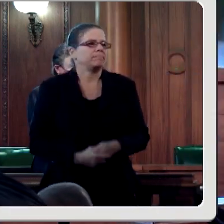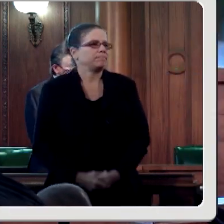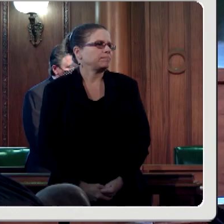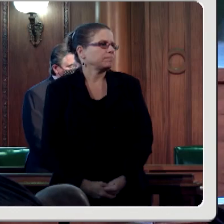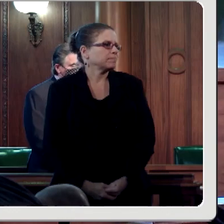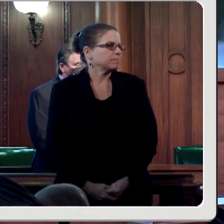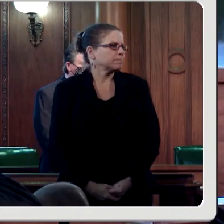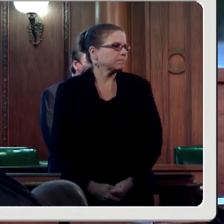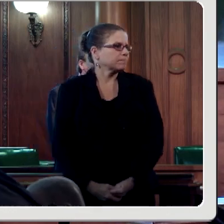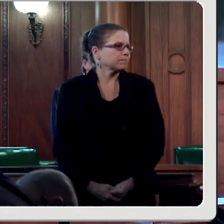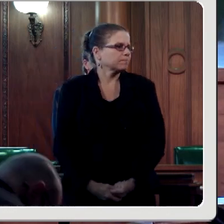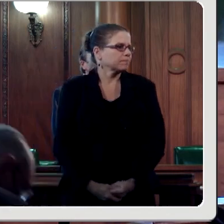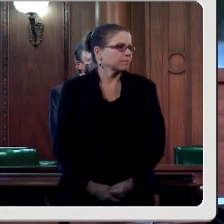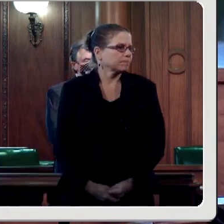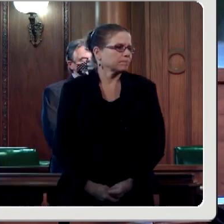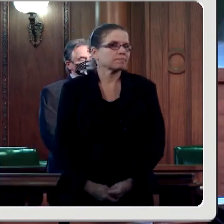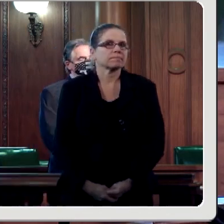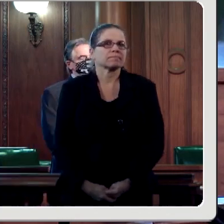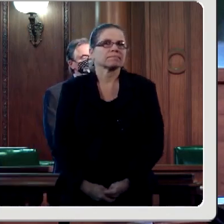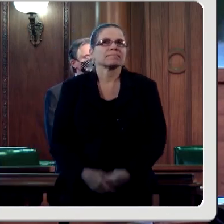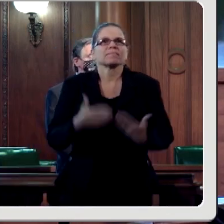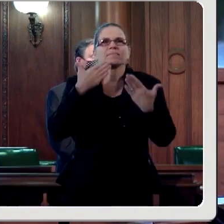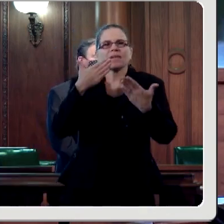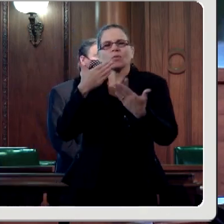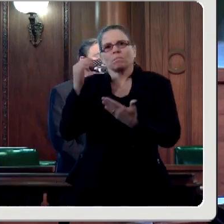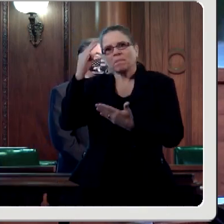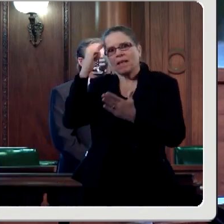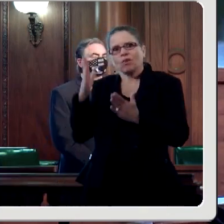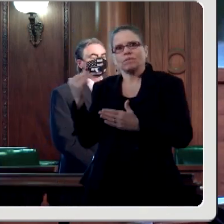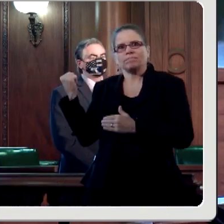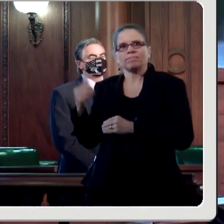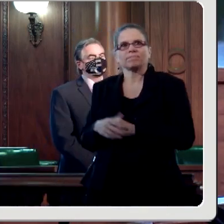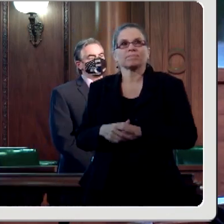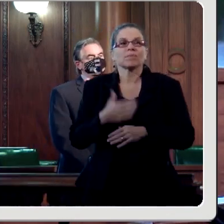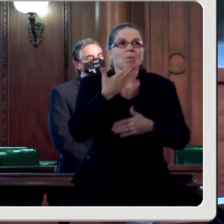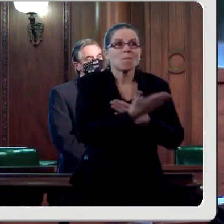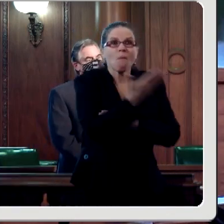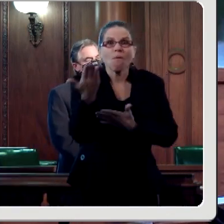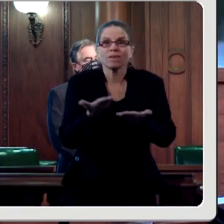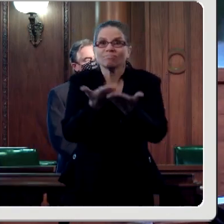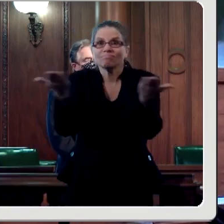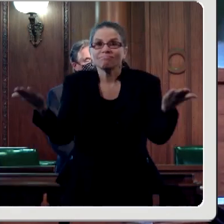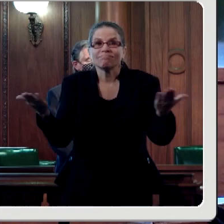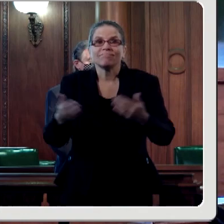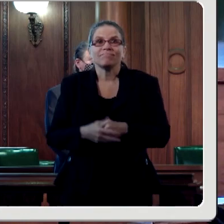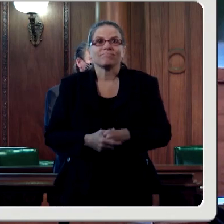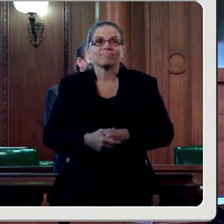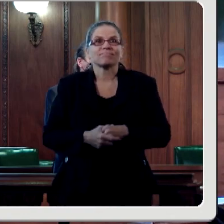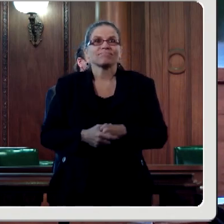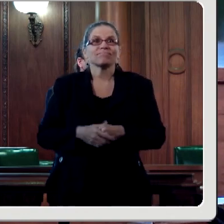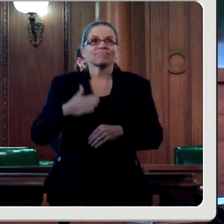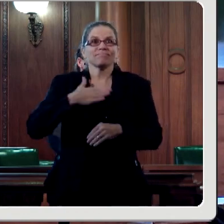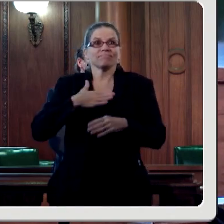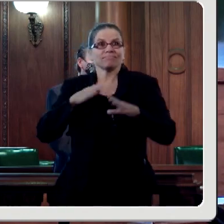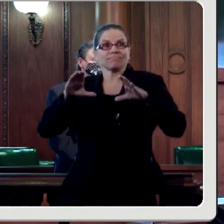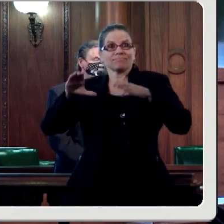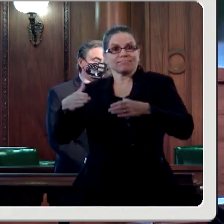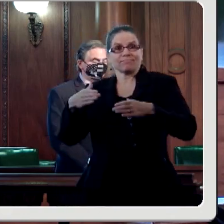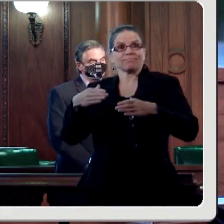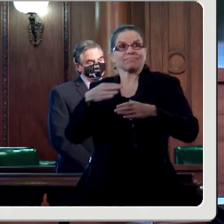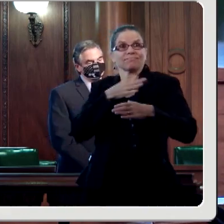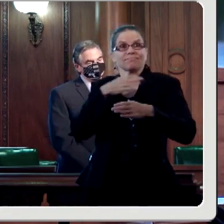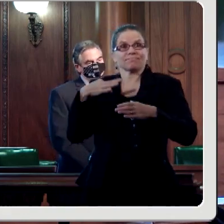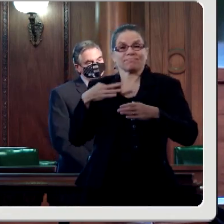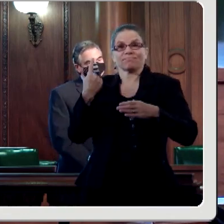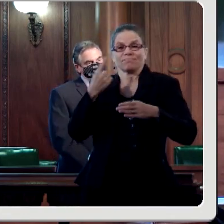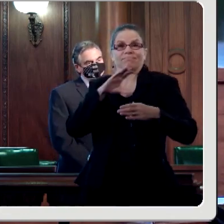Thank you, Mayor. Good morning. We have one officer still out with COVID